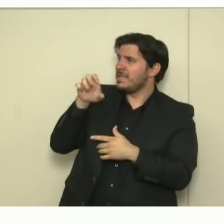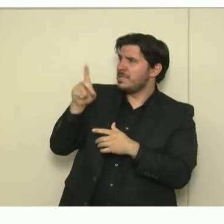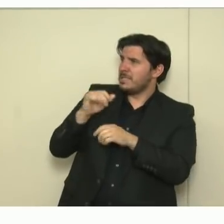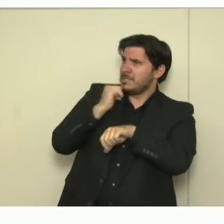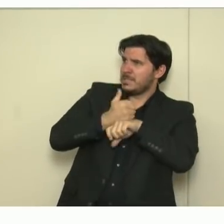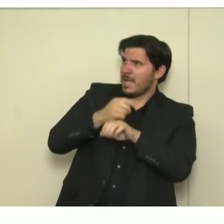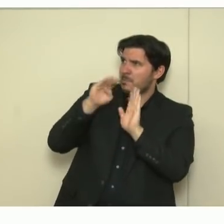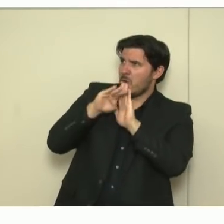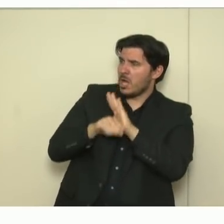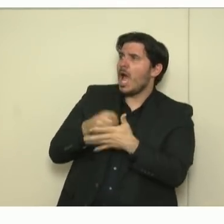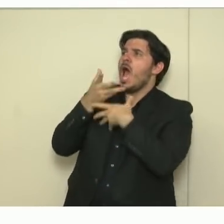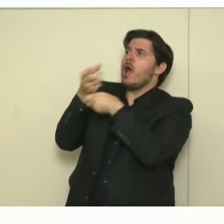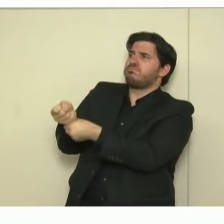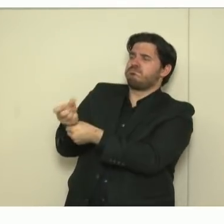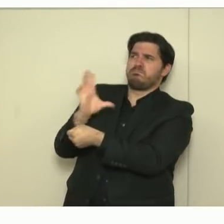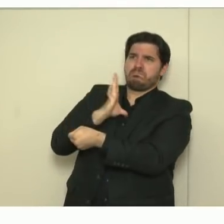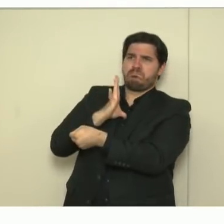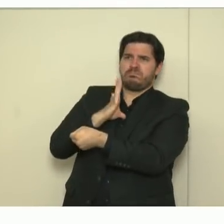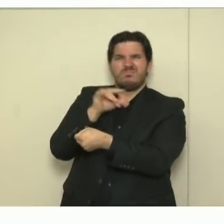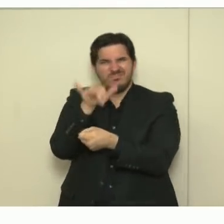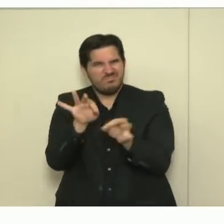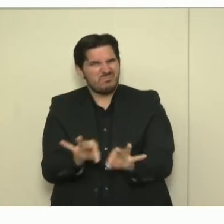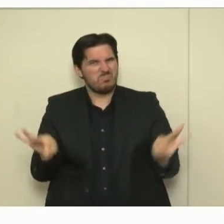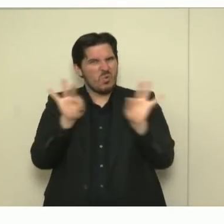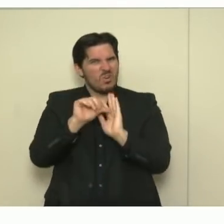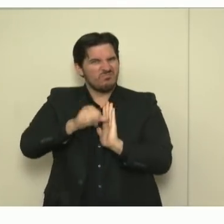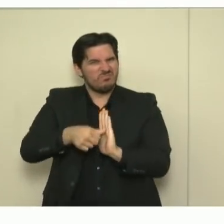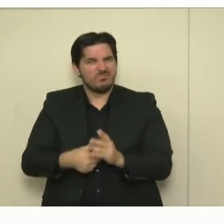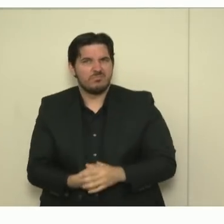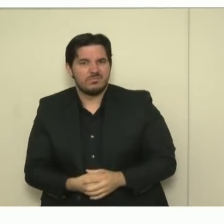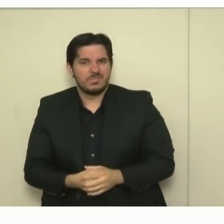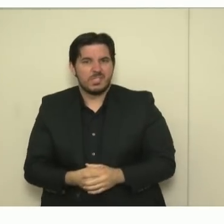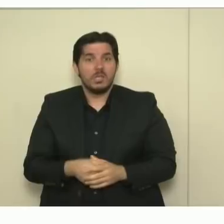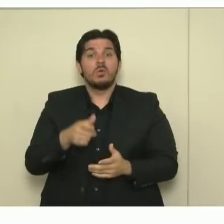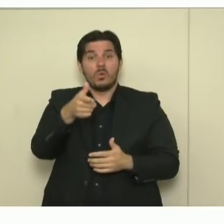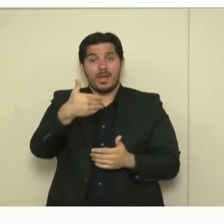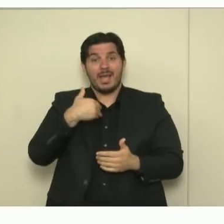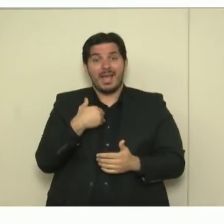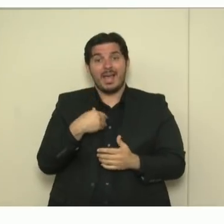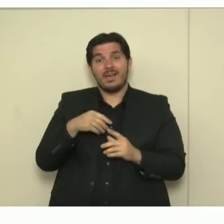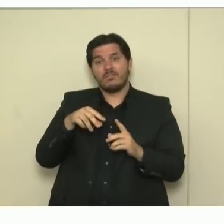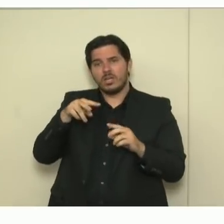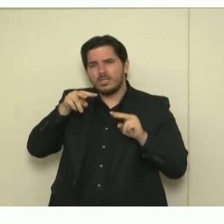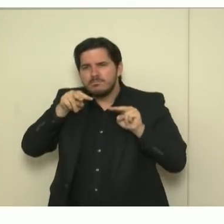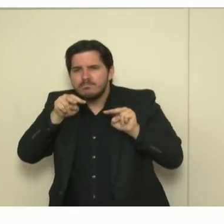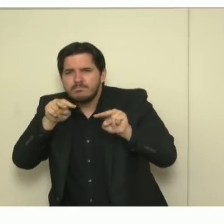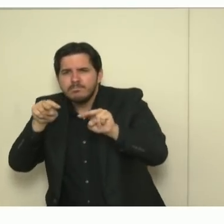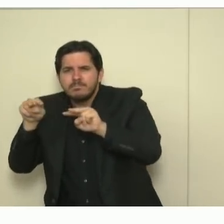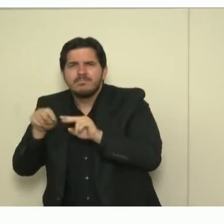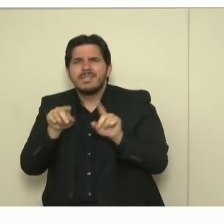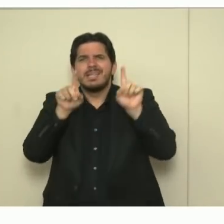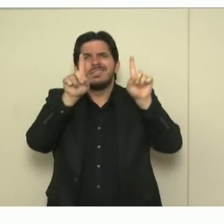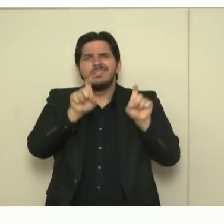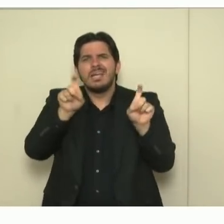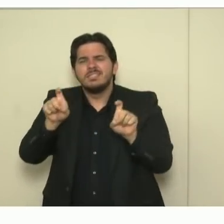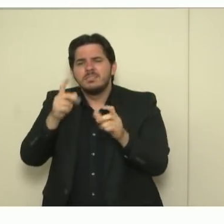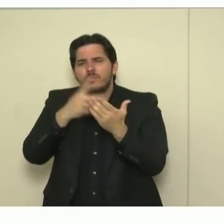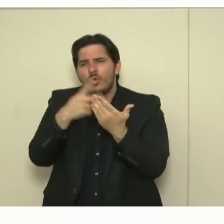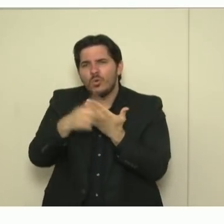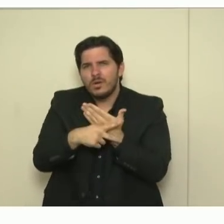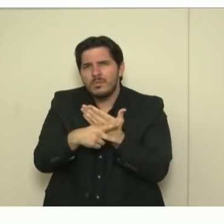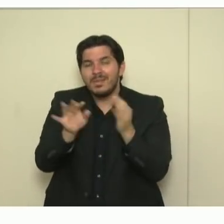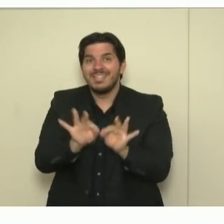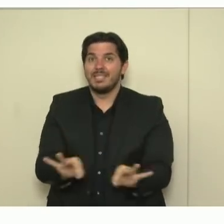your students back safely. So that includes expanding our surveillance testing program. We want to make testing resources available to all